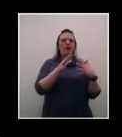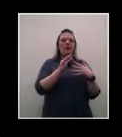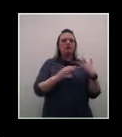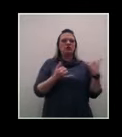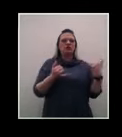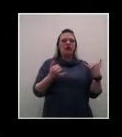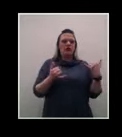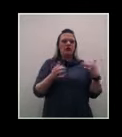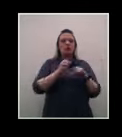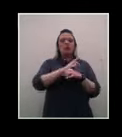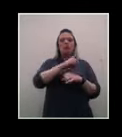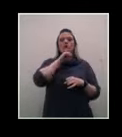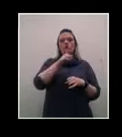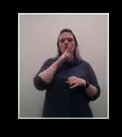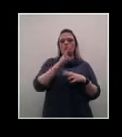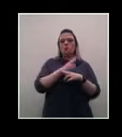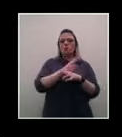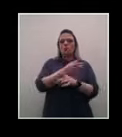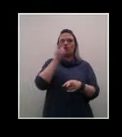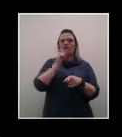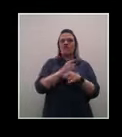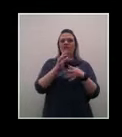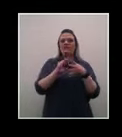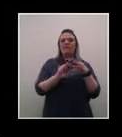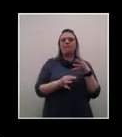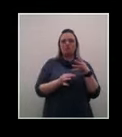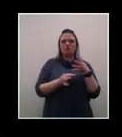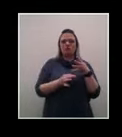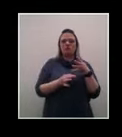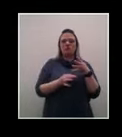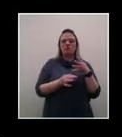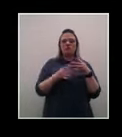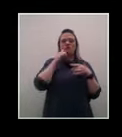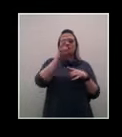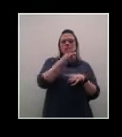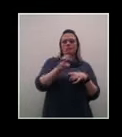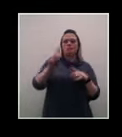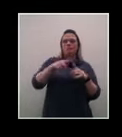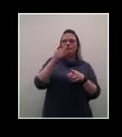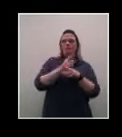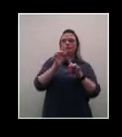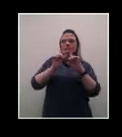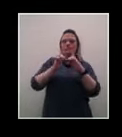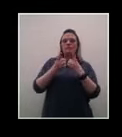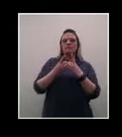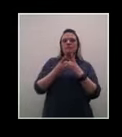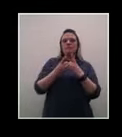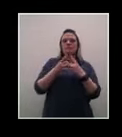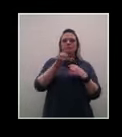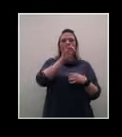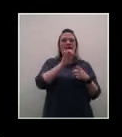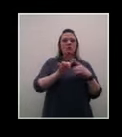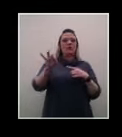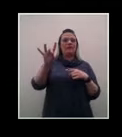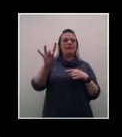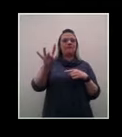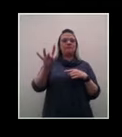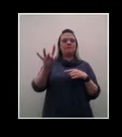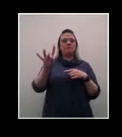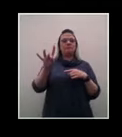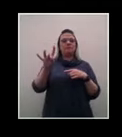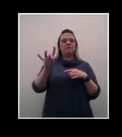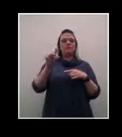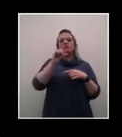So make certain that you hit the right option so you're switched to the right individual at our call center. Call centers from 8 to 8. Do not